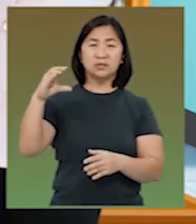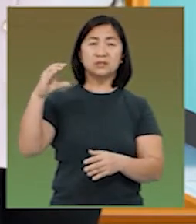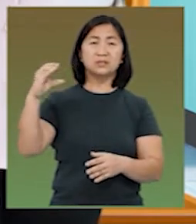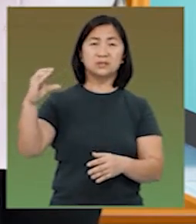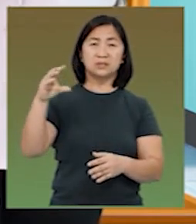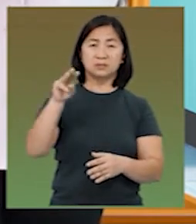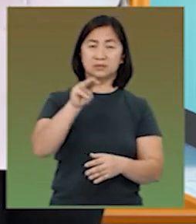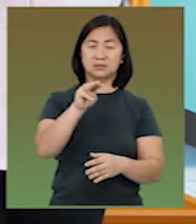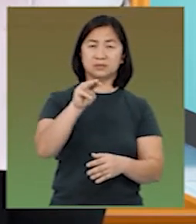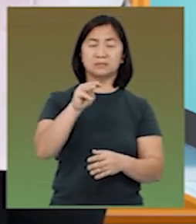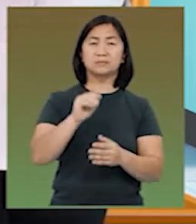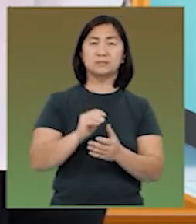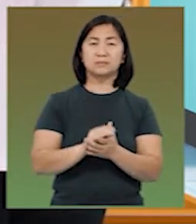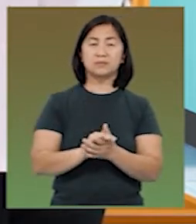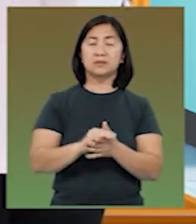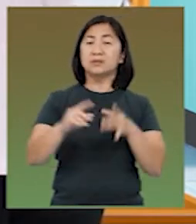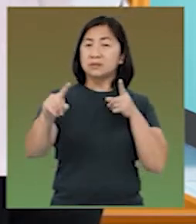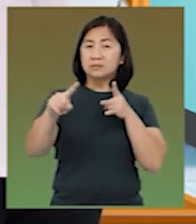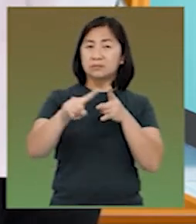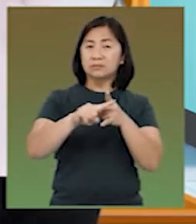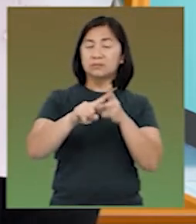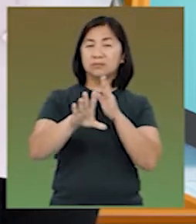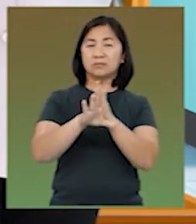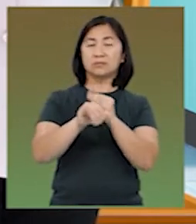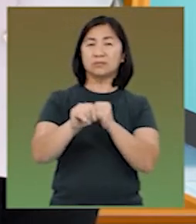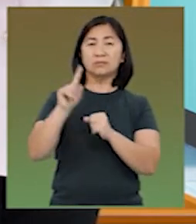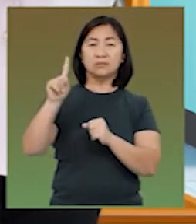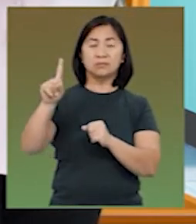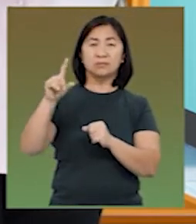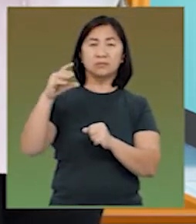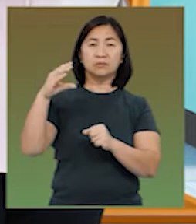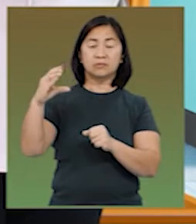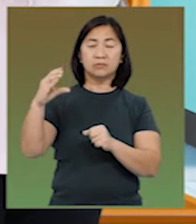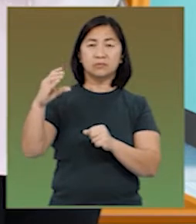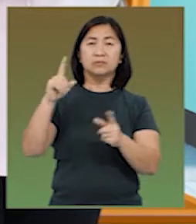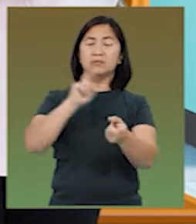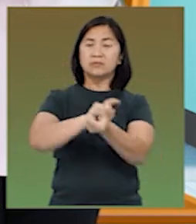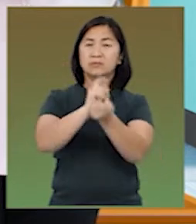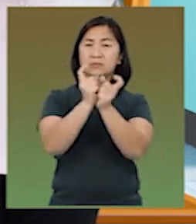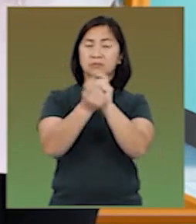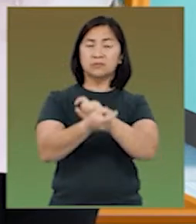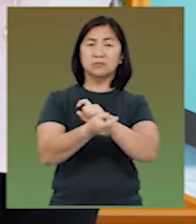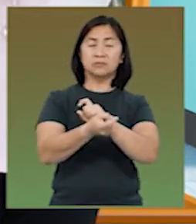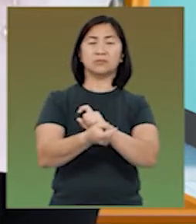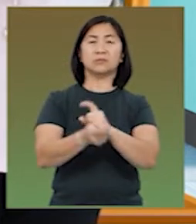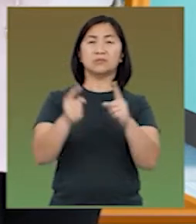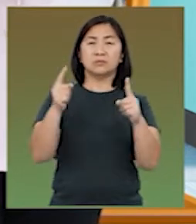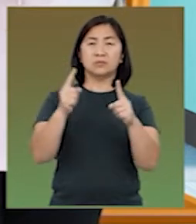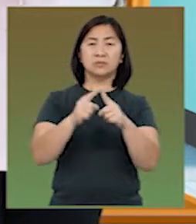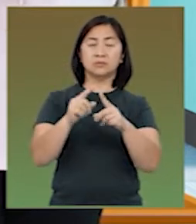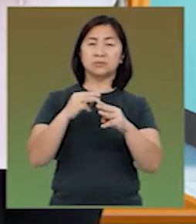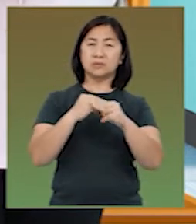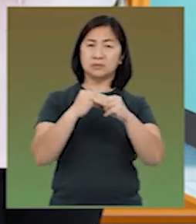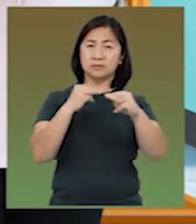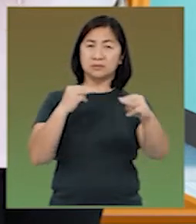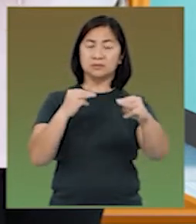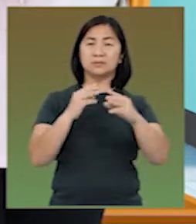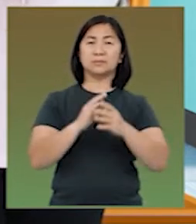1,400 centimeters. I-divide ito by 100 to convert it into